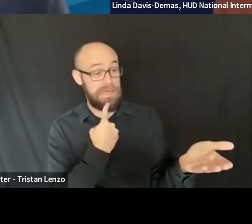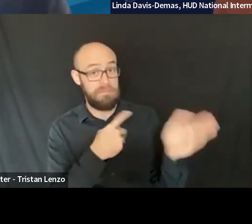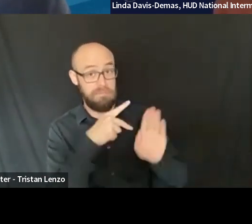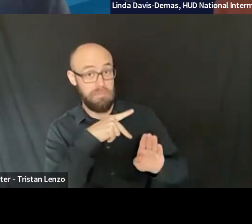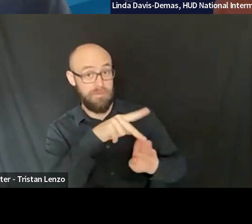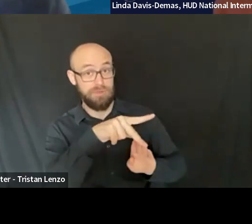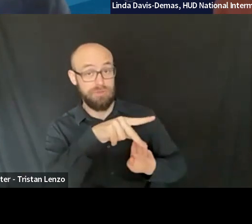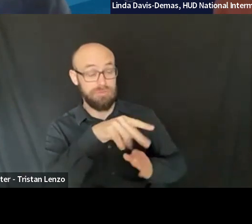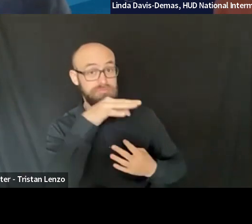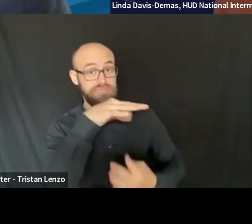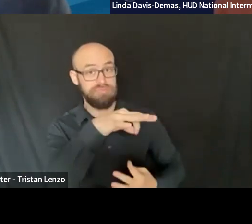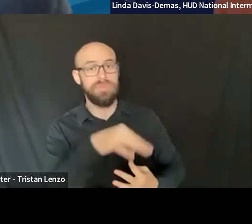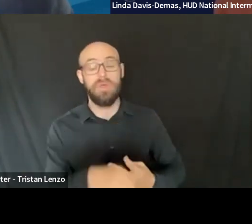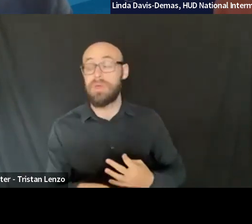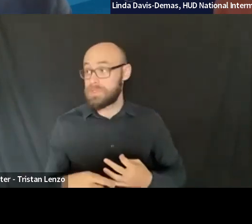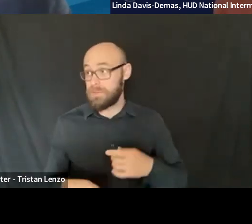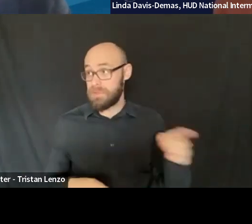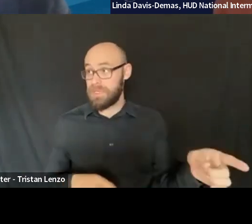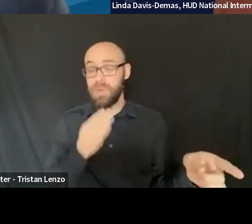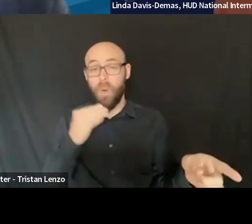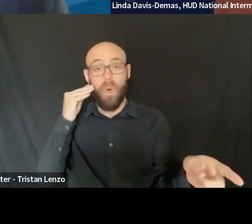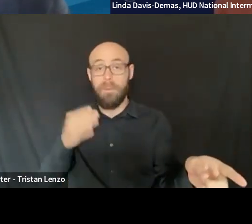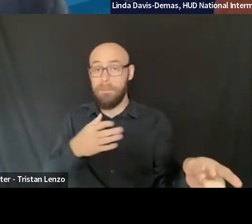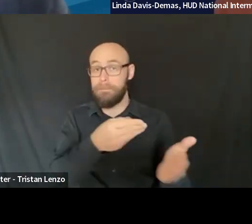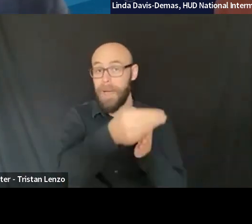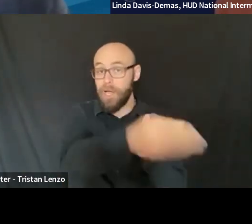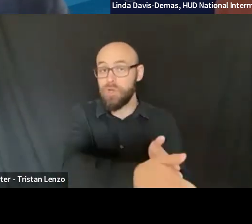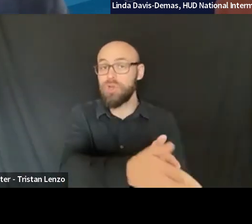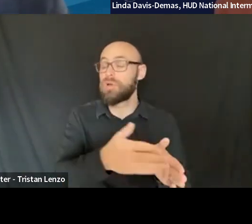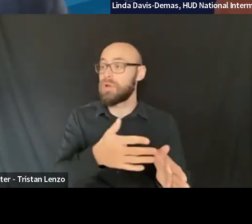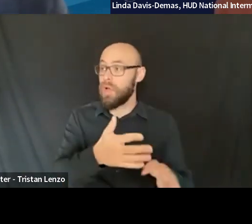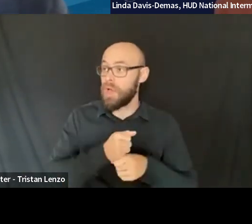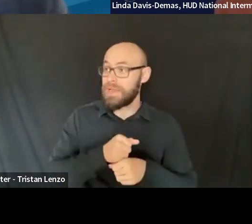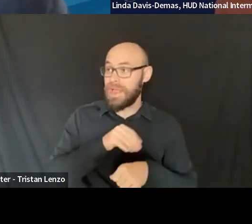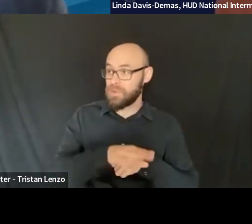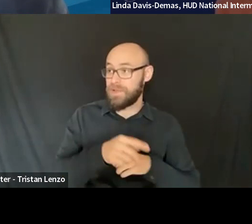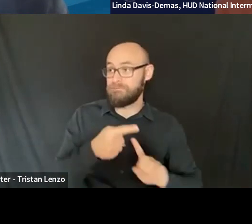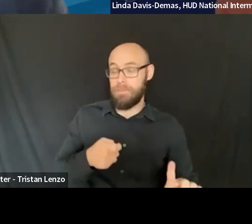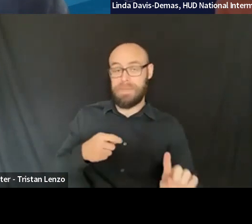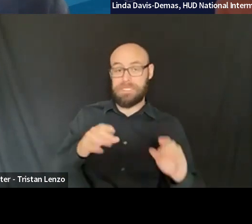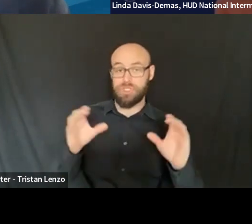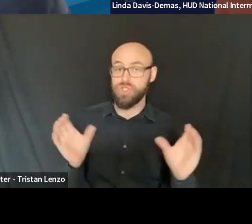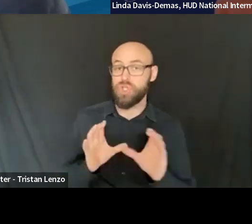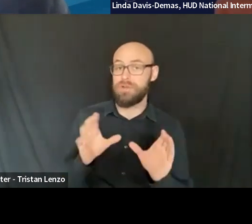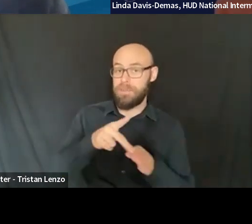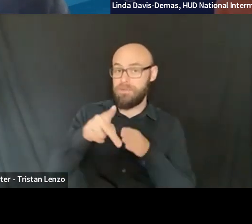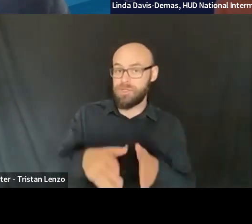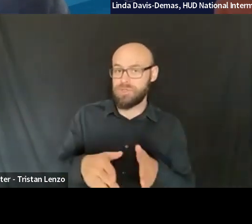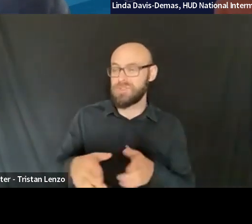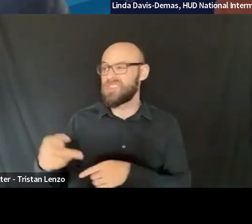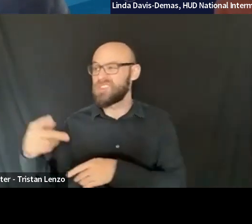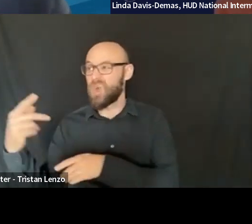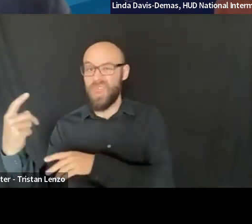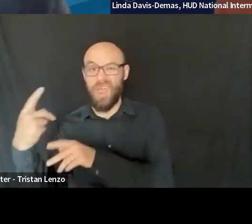this home buyer, this consumer received counseling from a professional certified counselor, and that helps the lenders. That certification kind of